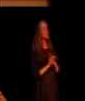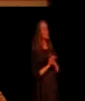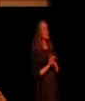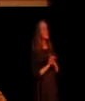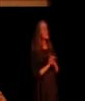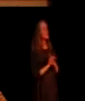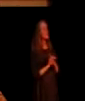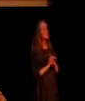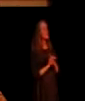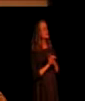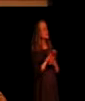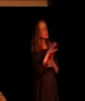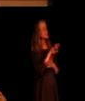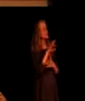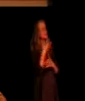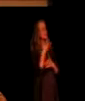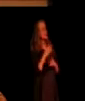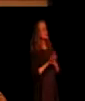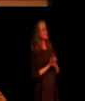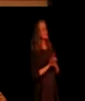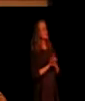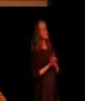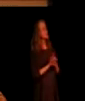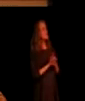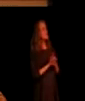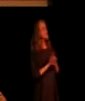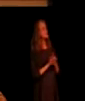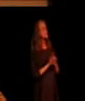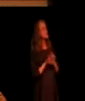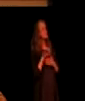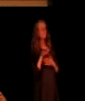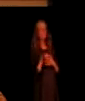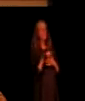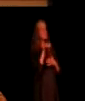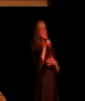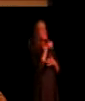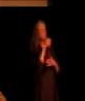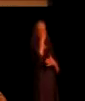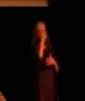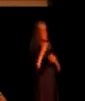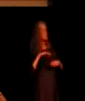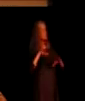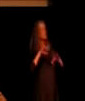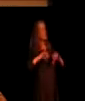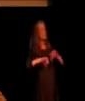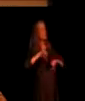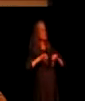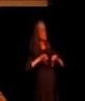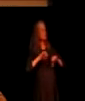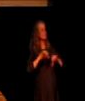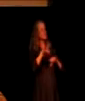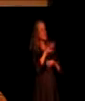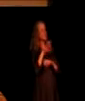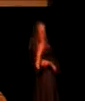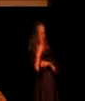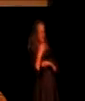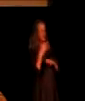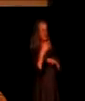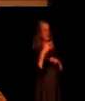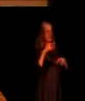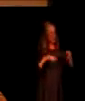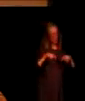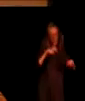it initially was not designed to do any kind of land science. It certainly wasn't designed to look at vegetation